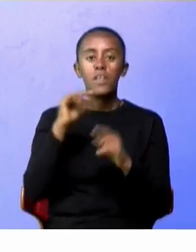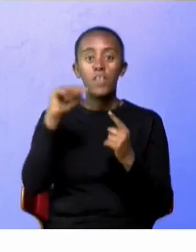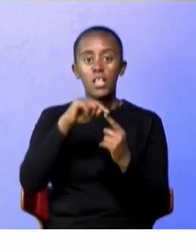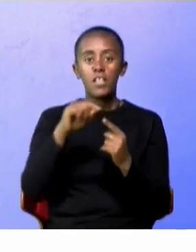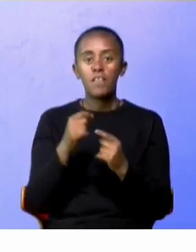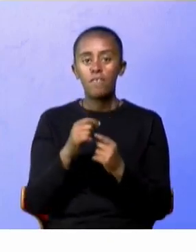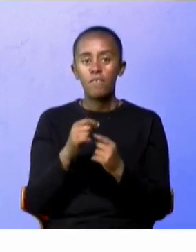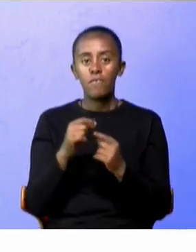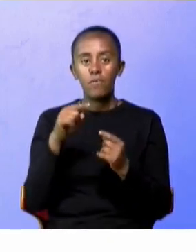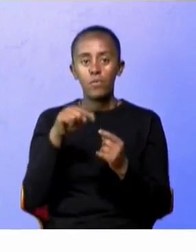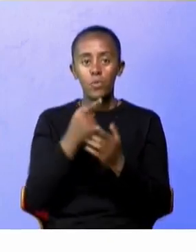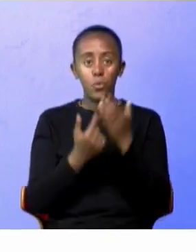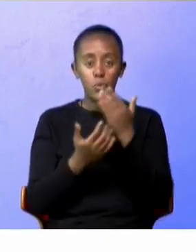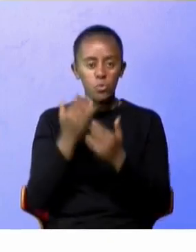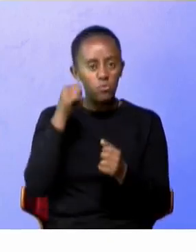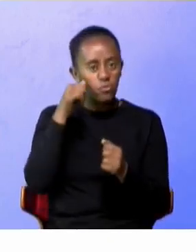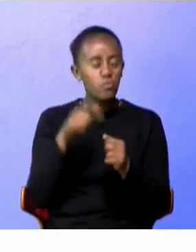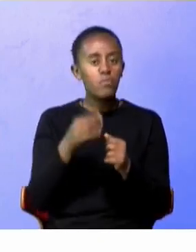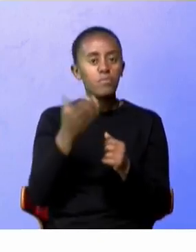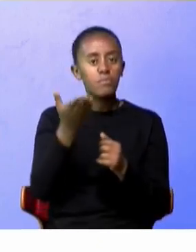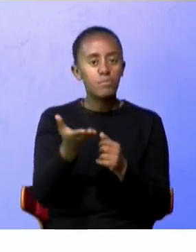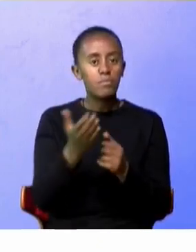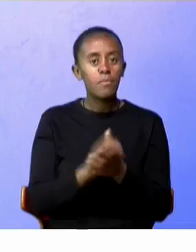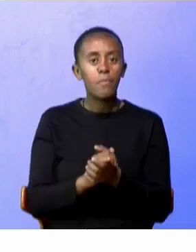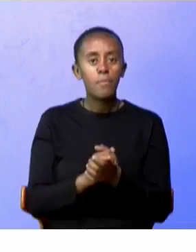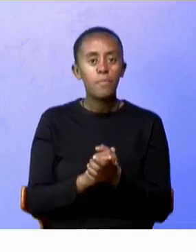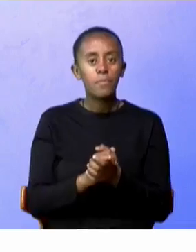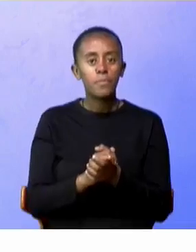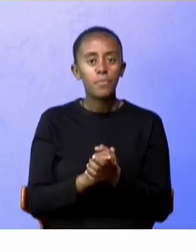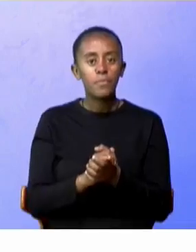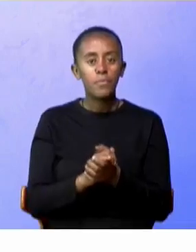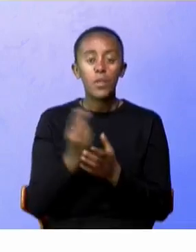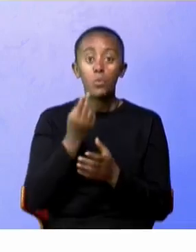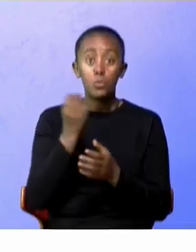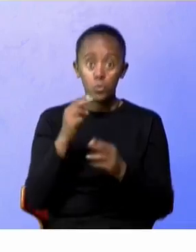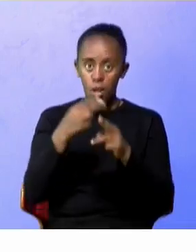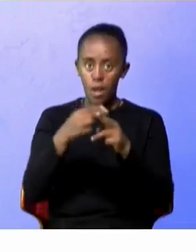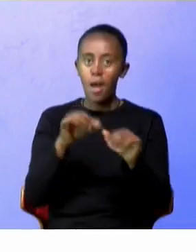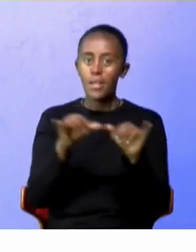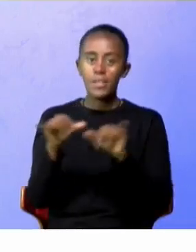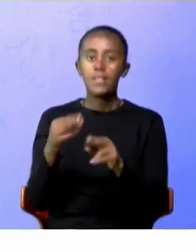one that we talked about, if you remember, is we use it as nouns.